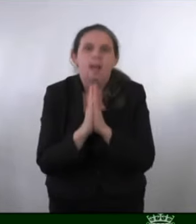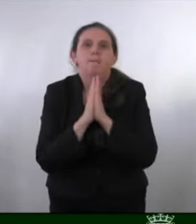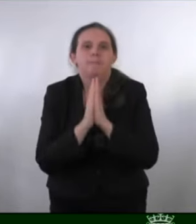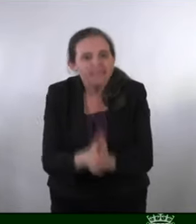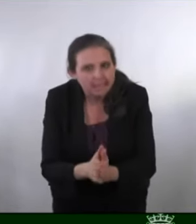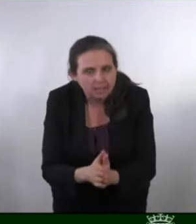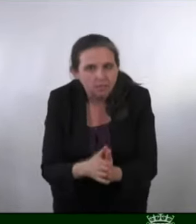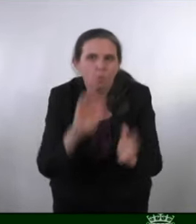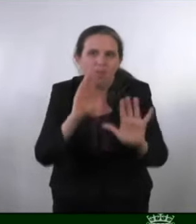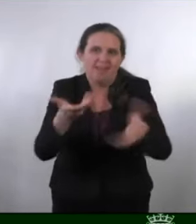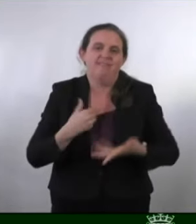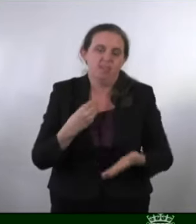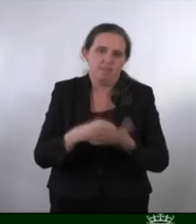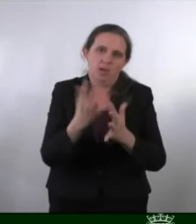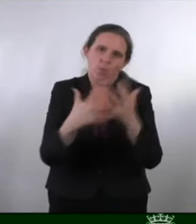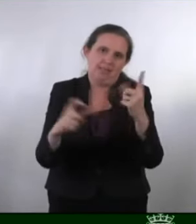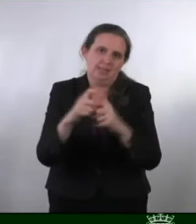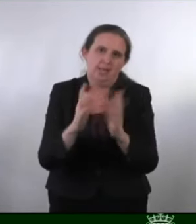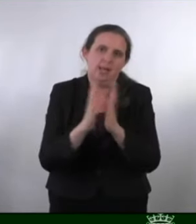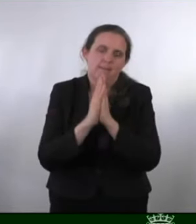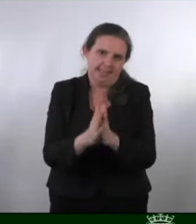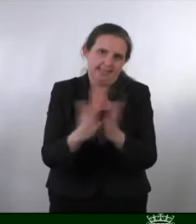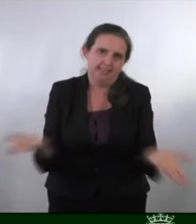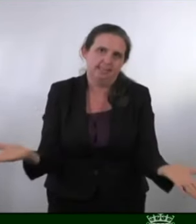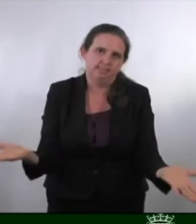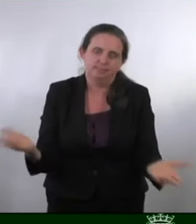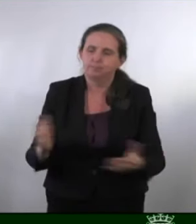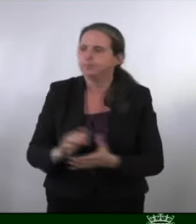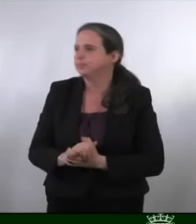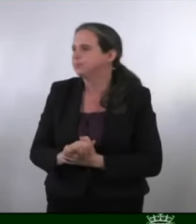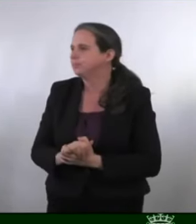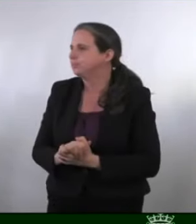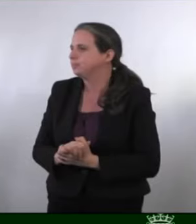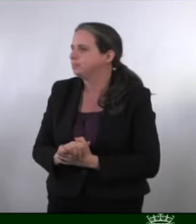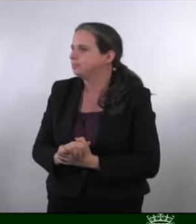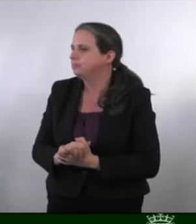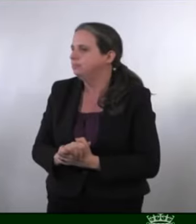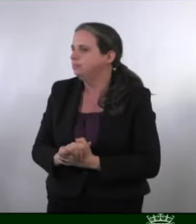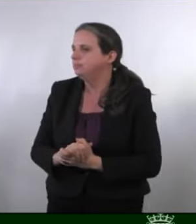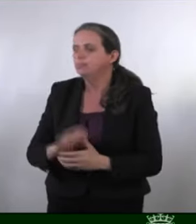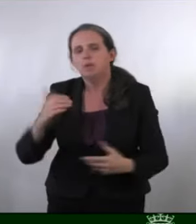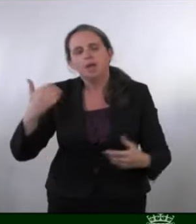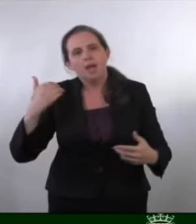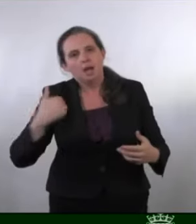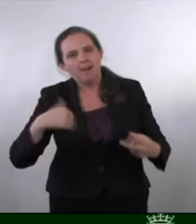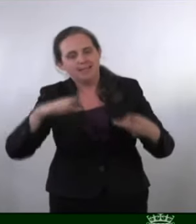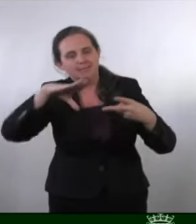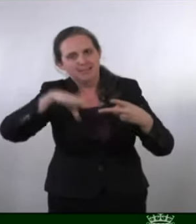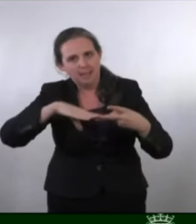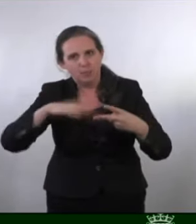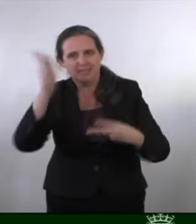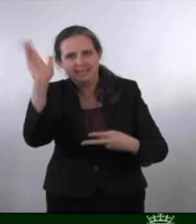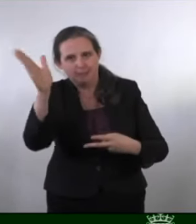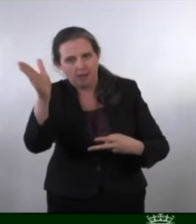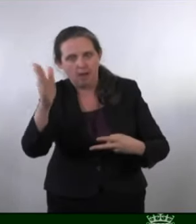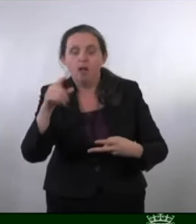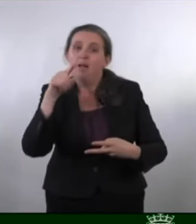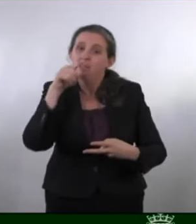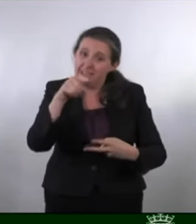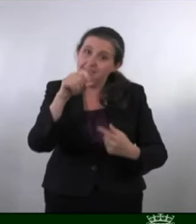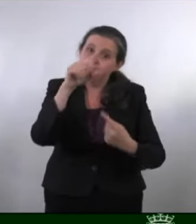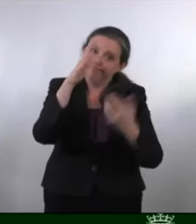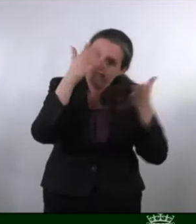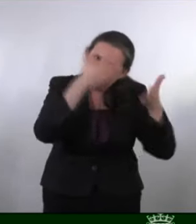Wednesday. Well, Madam Deputy Speaker, this is a matter for the Welsh Labour government in